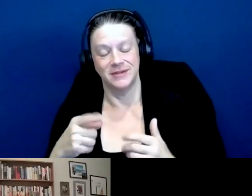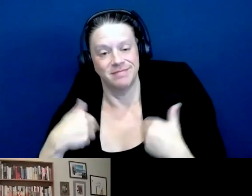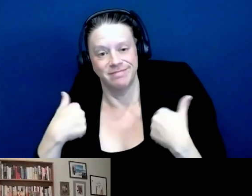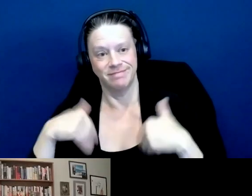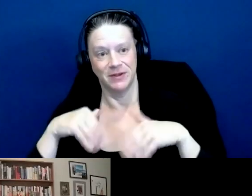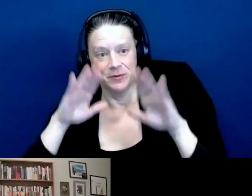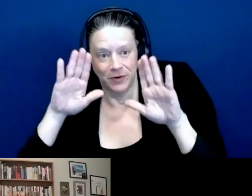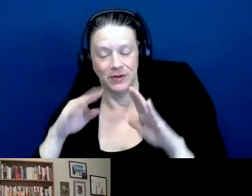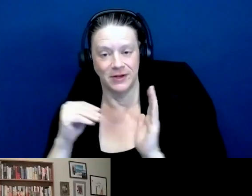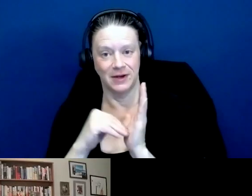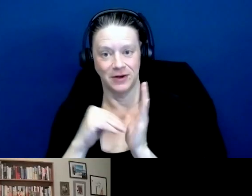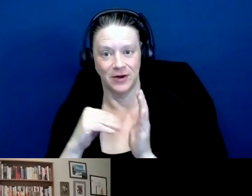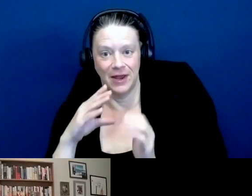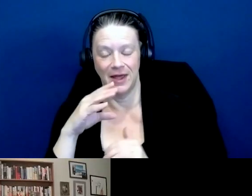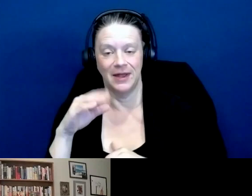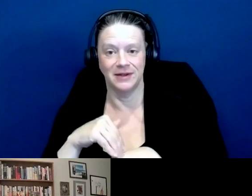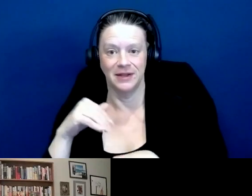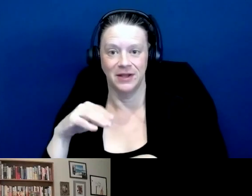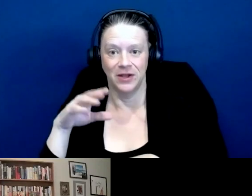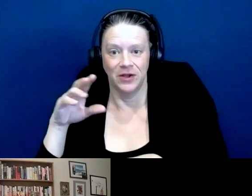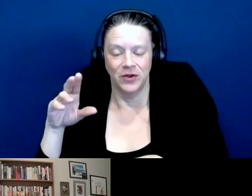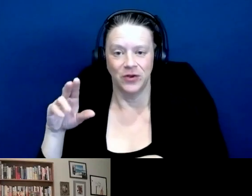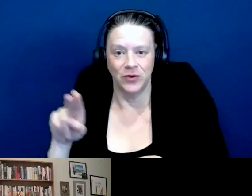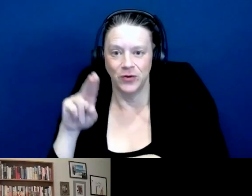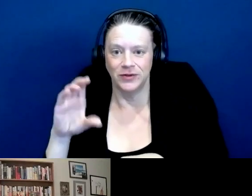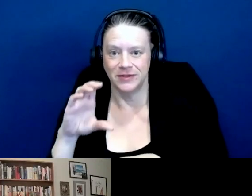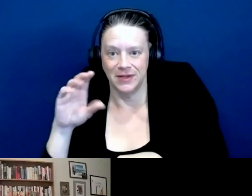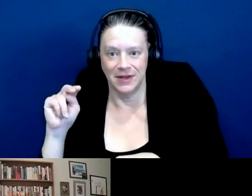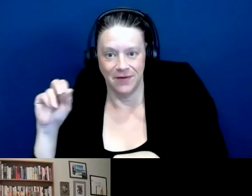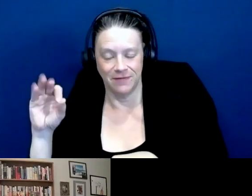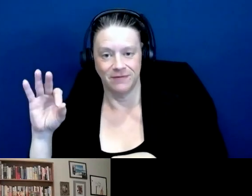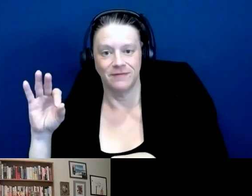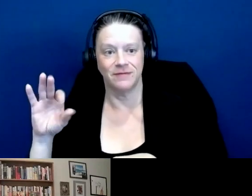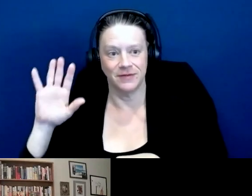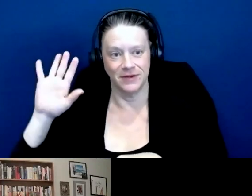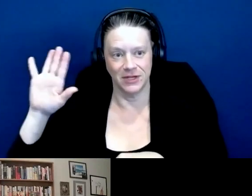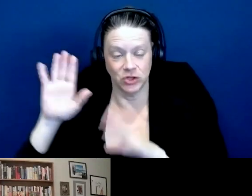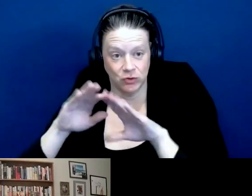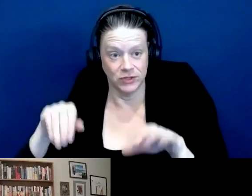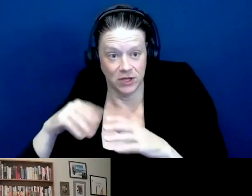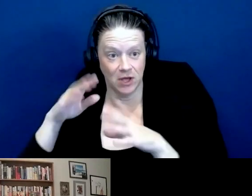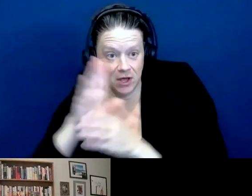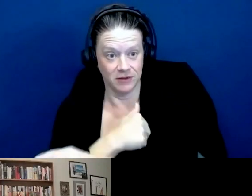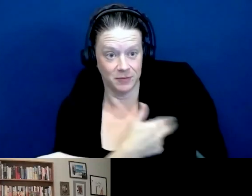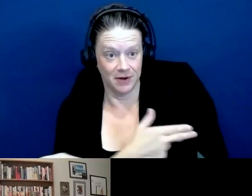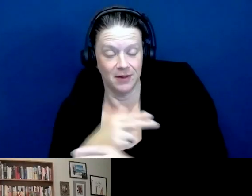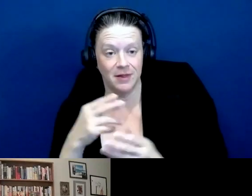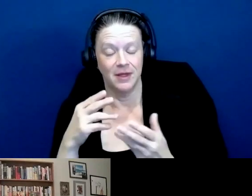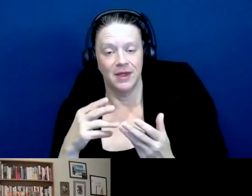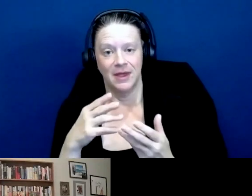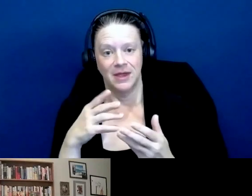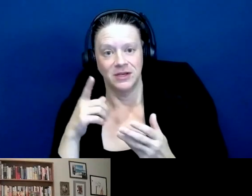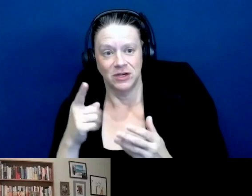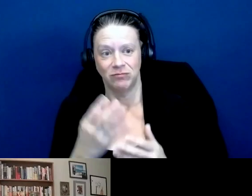Oakland, and has a special interest in children with complex care needs and developmental disabilities, but she